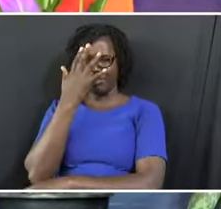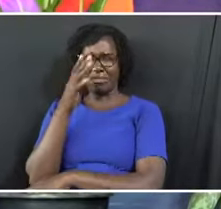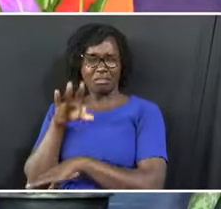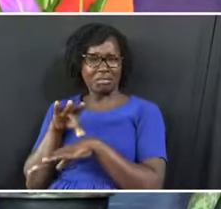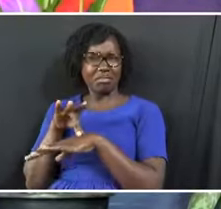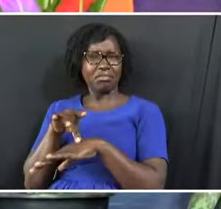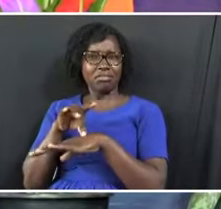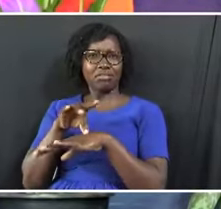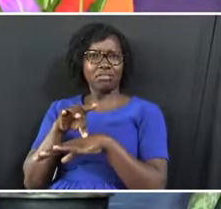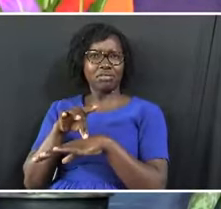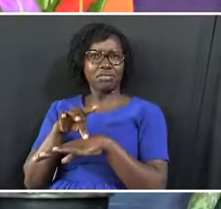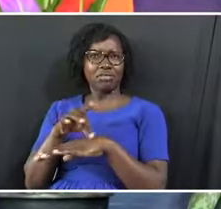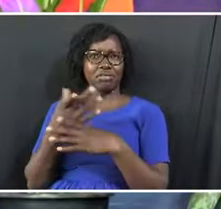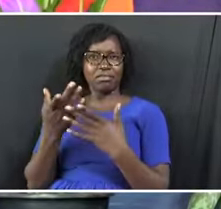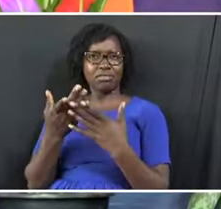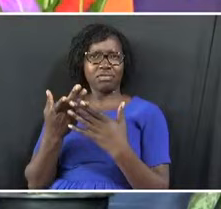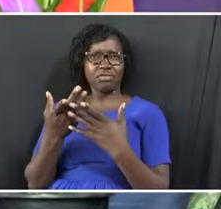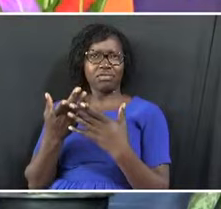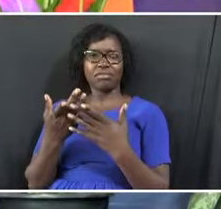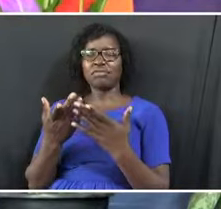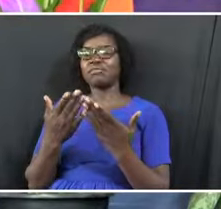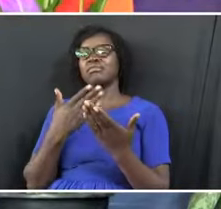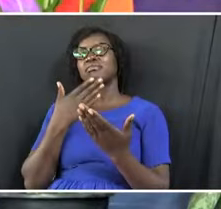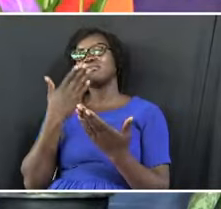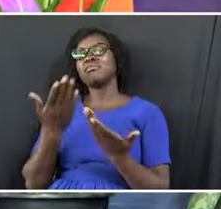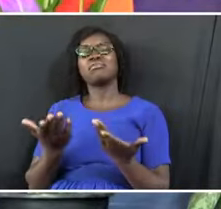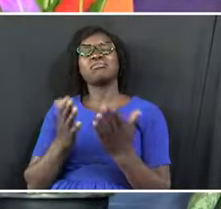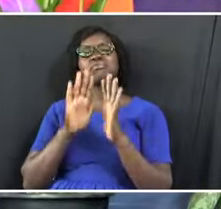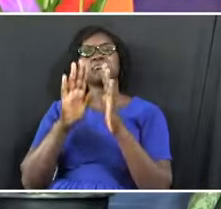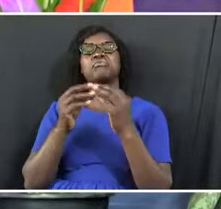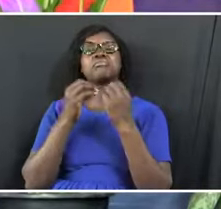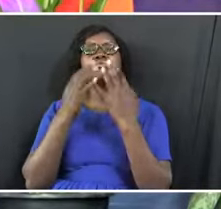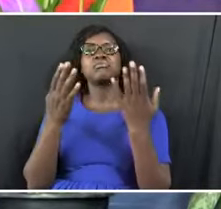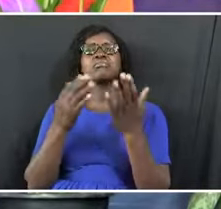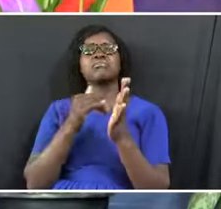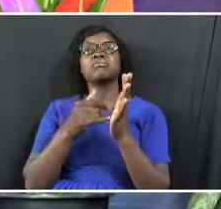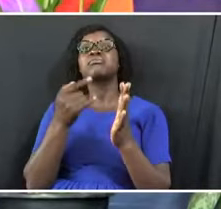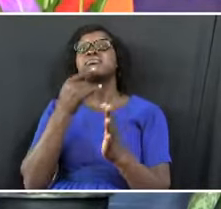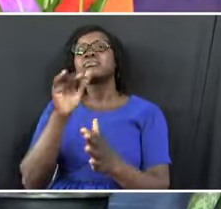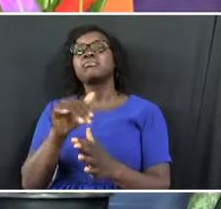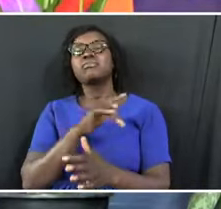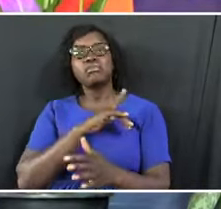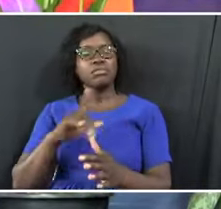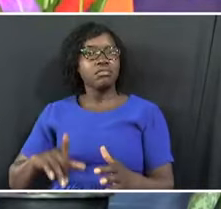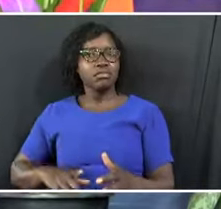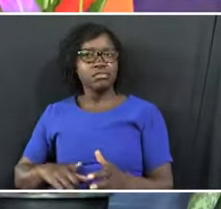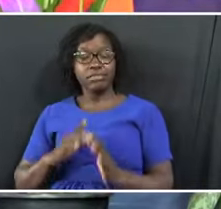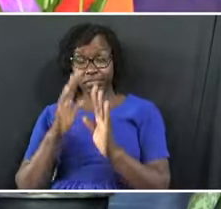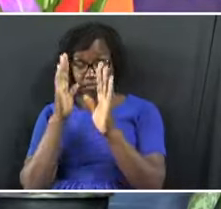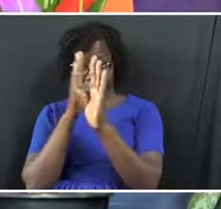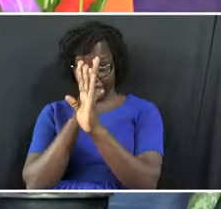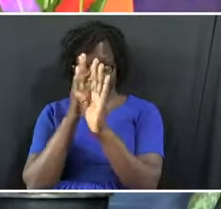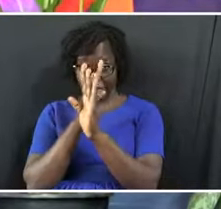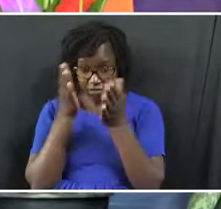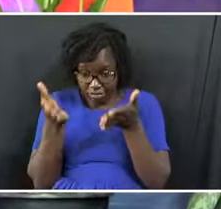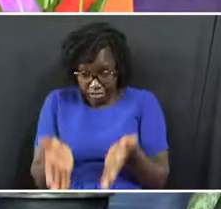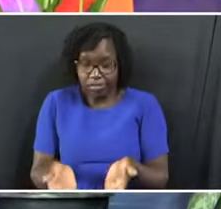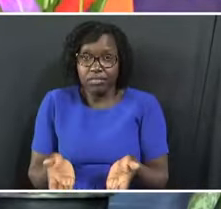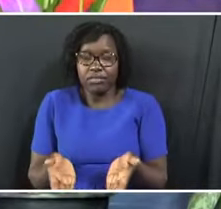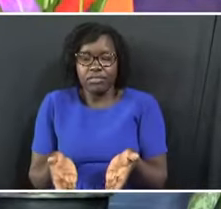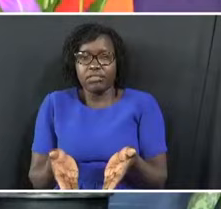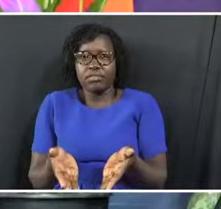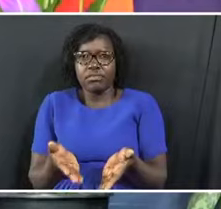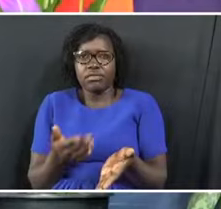naked. These were unnecessary statements. Adam could have said, Lord, I'm hiding here.